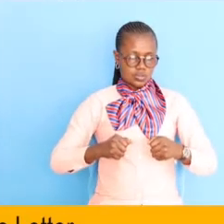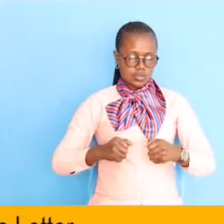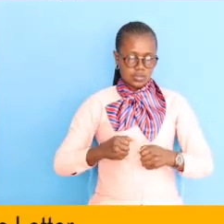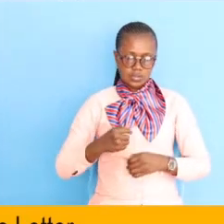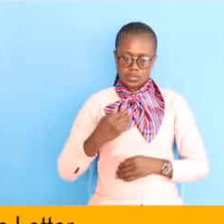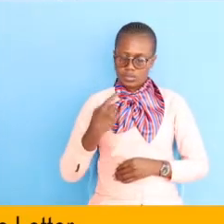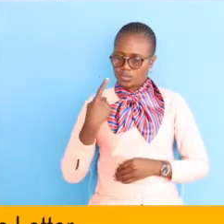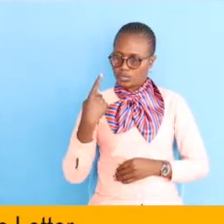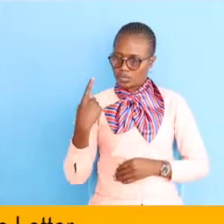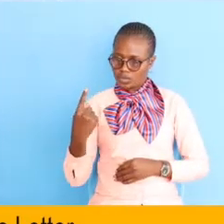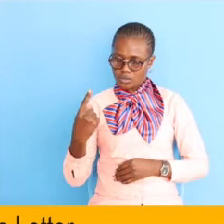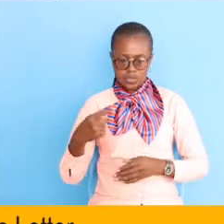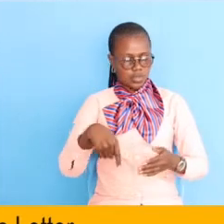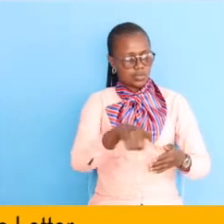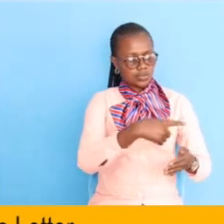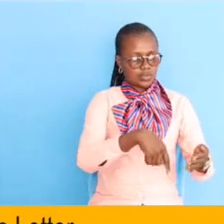The manager,